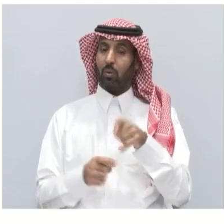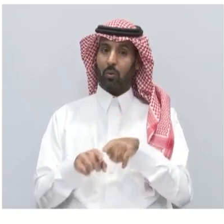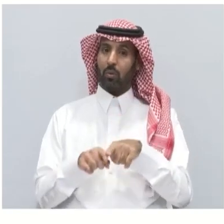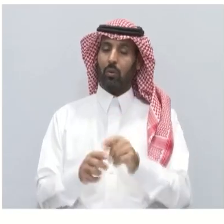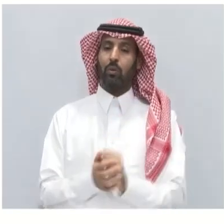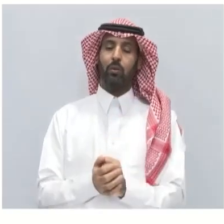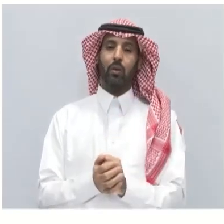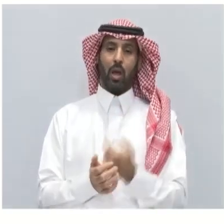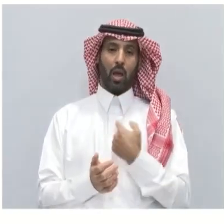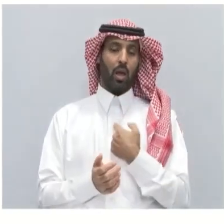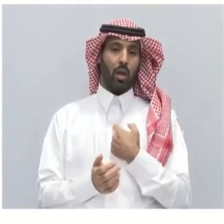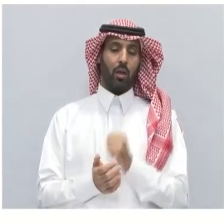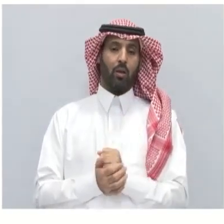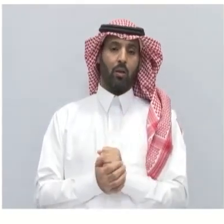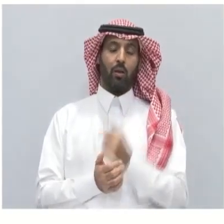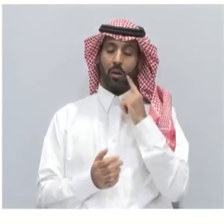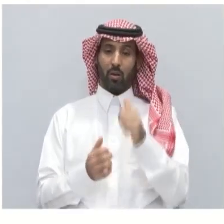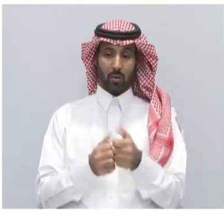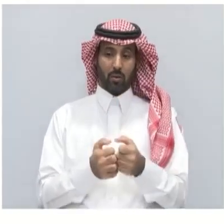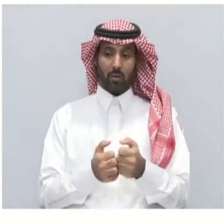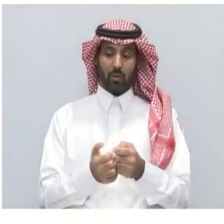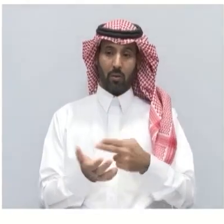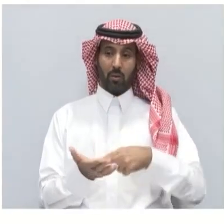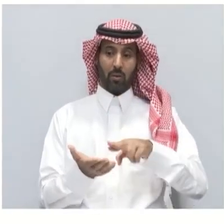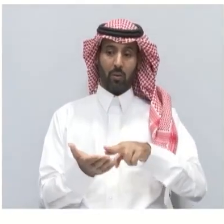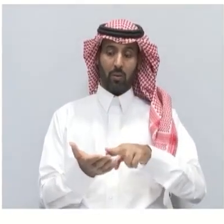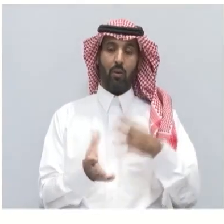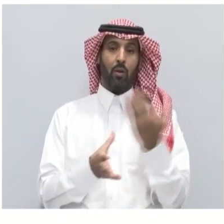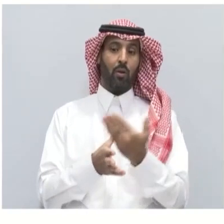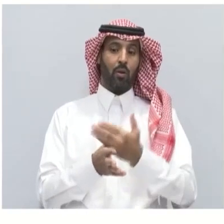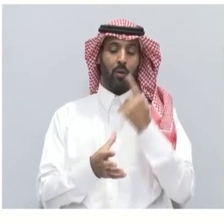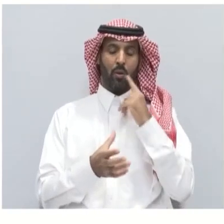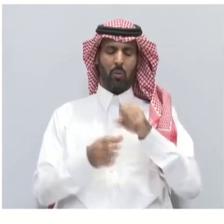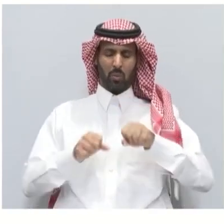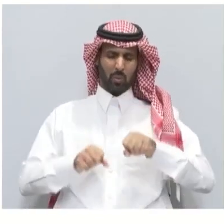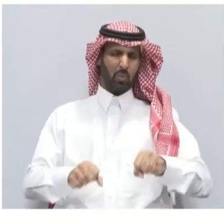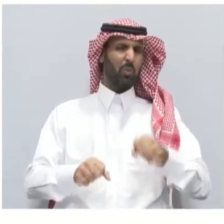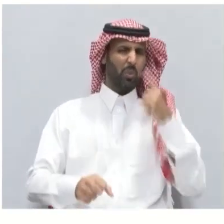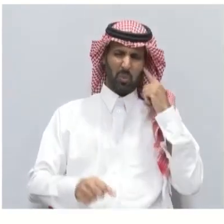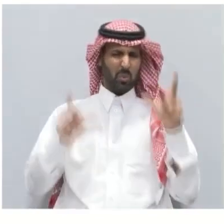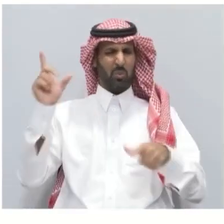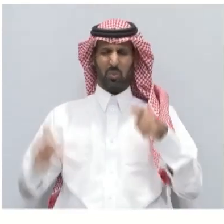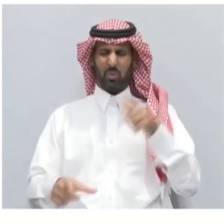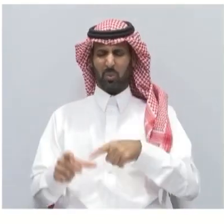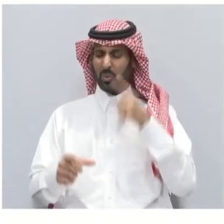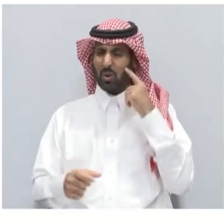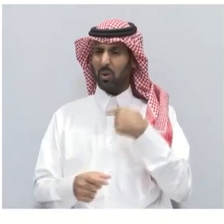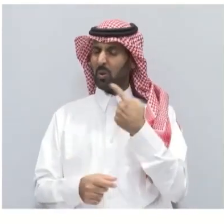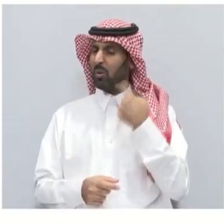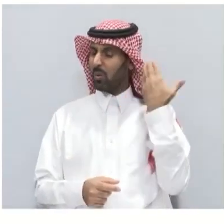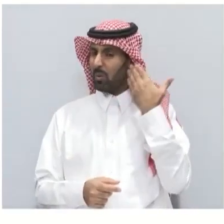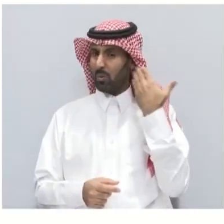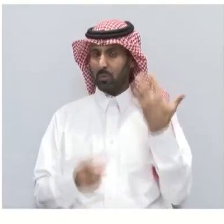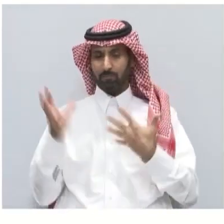me, I would use text messaging because the shop is busy and noisy. Because if I